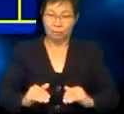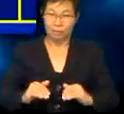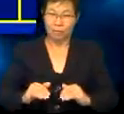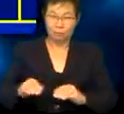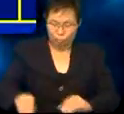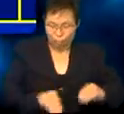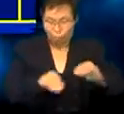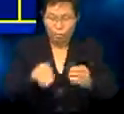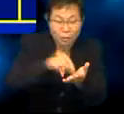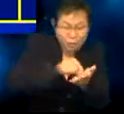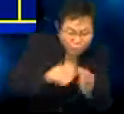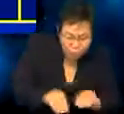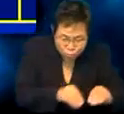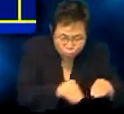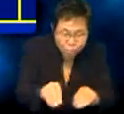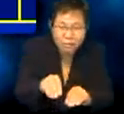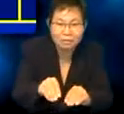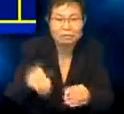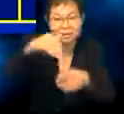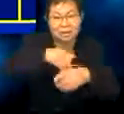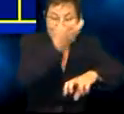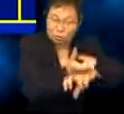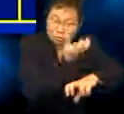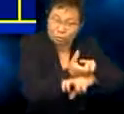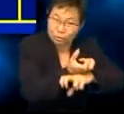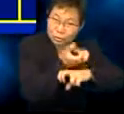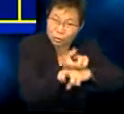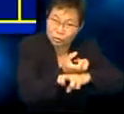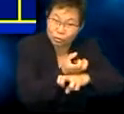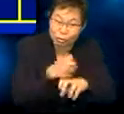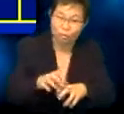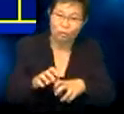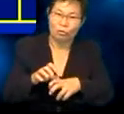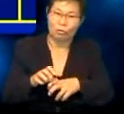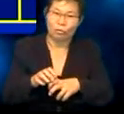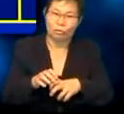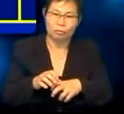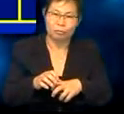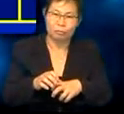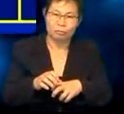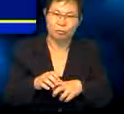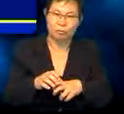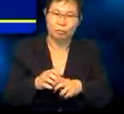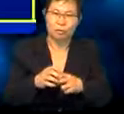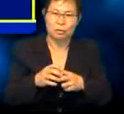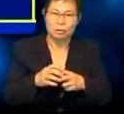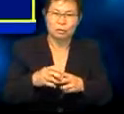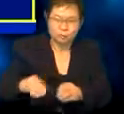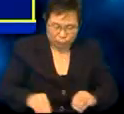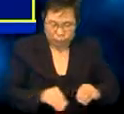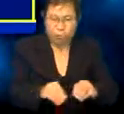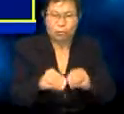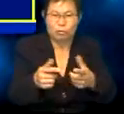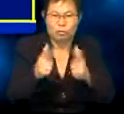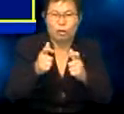Next, movement of particles. In solids, the forces of attraction between particles are very